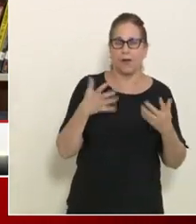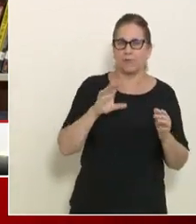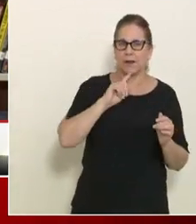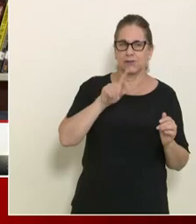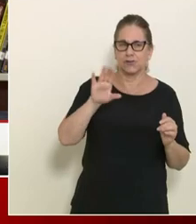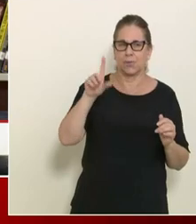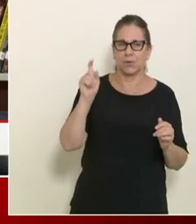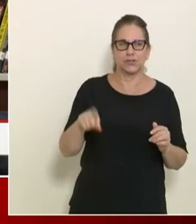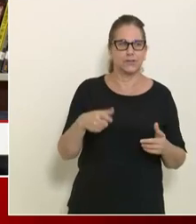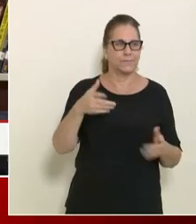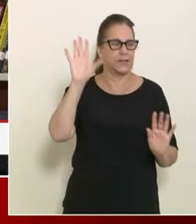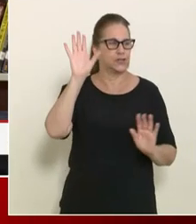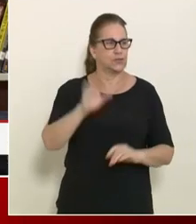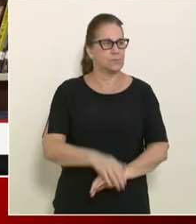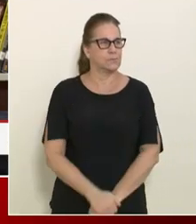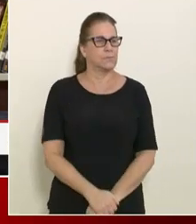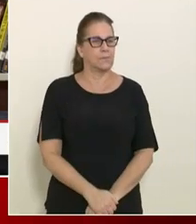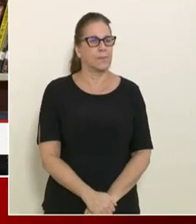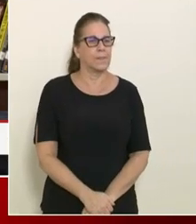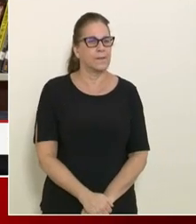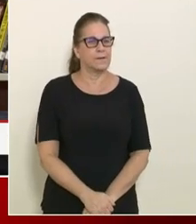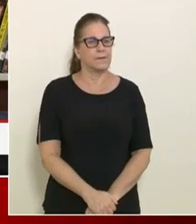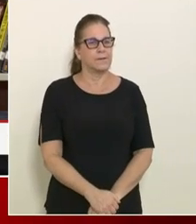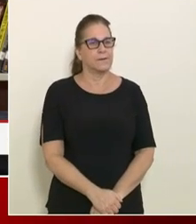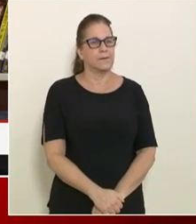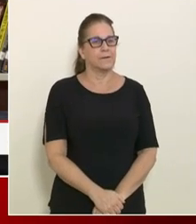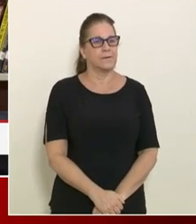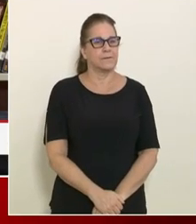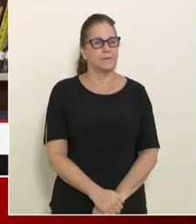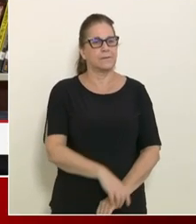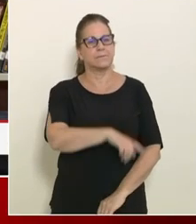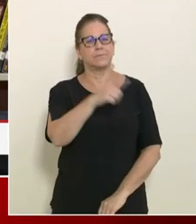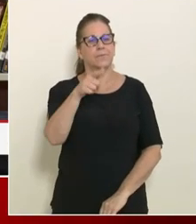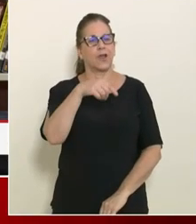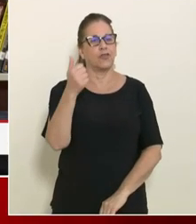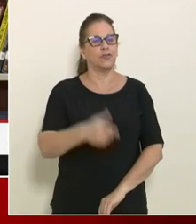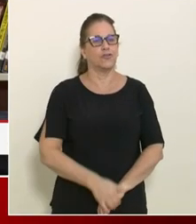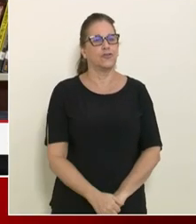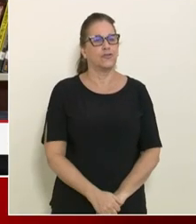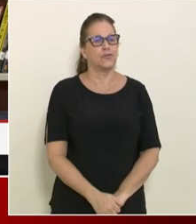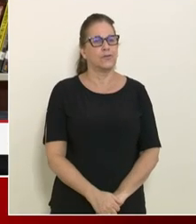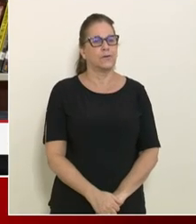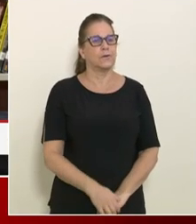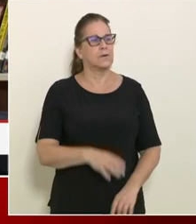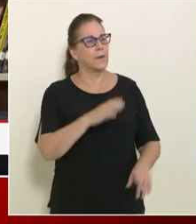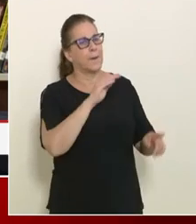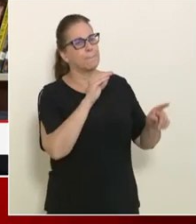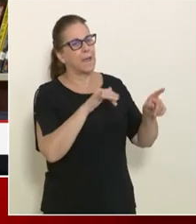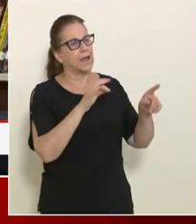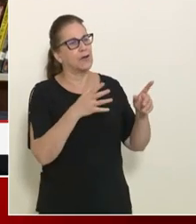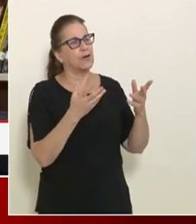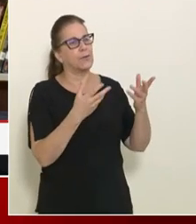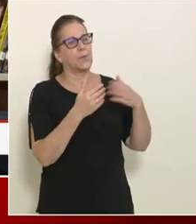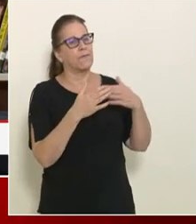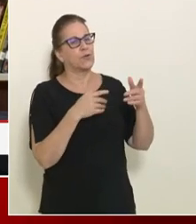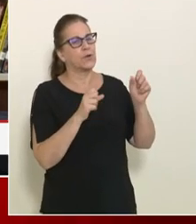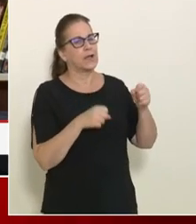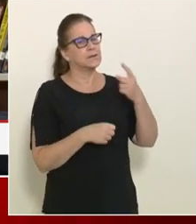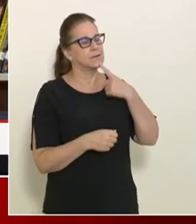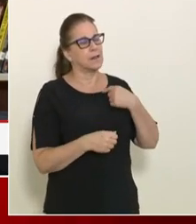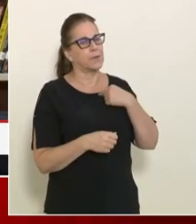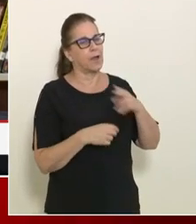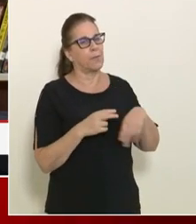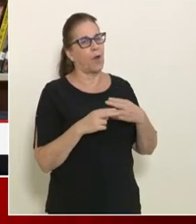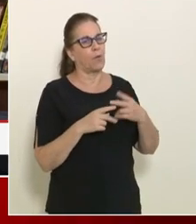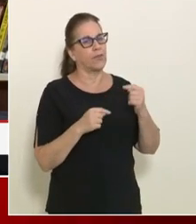question. Yeah, Mayor. I'm just interested in whatever you have to say to us about progress of the march that's